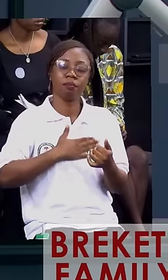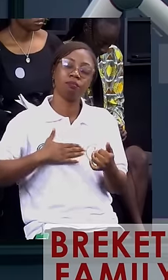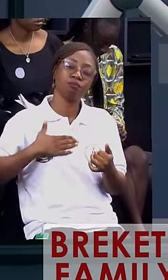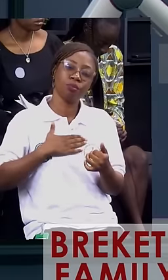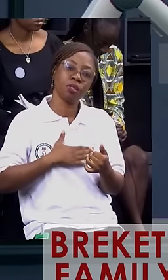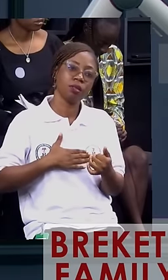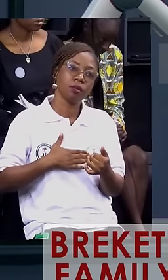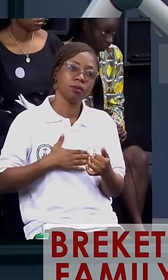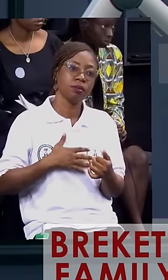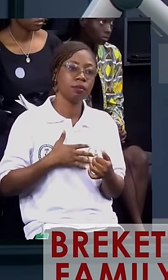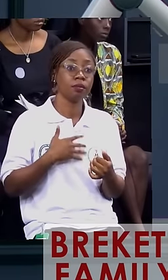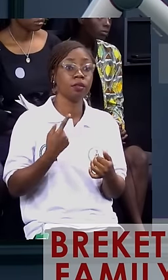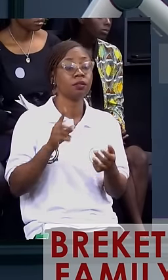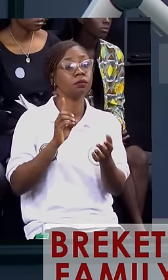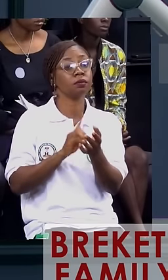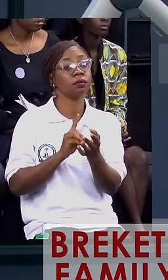Dr.